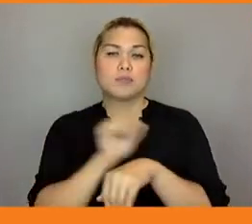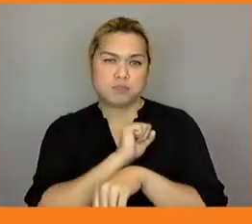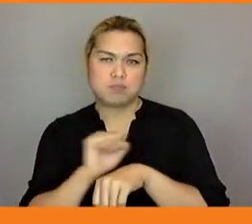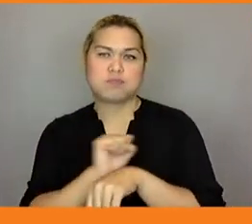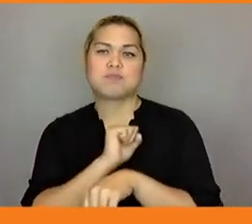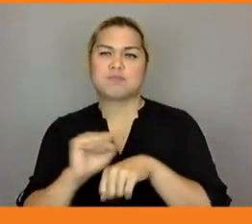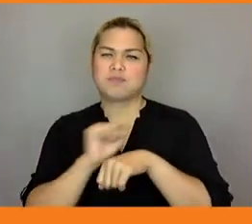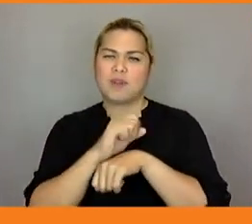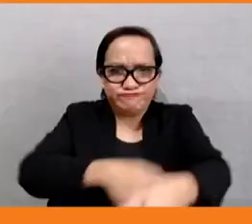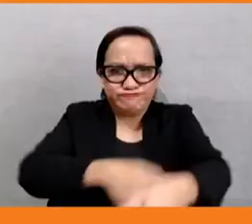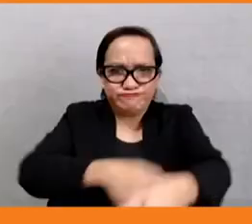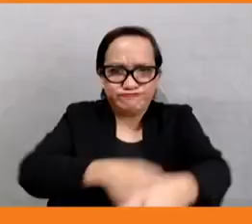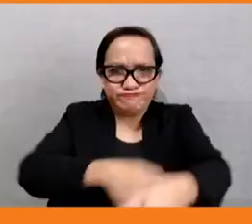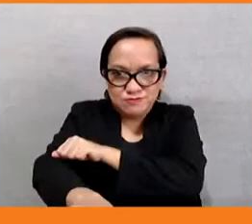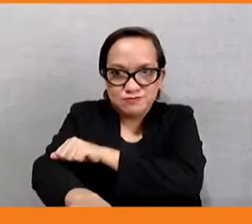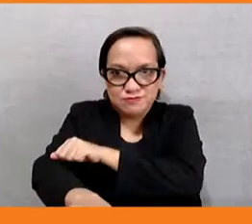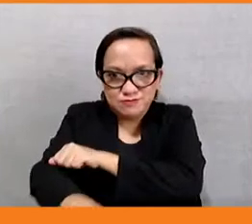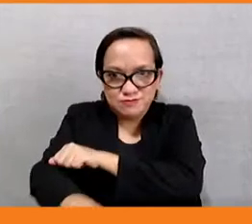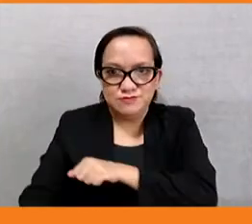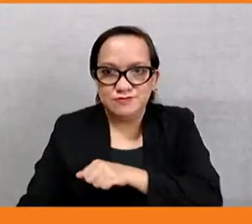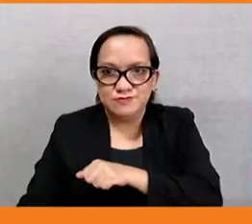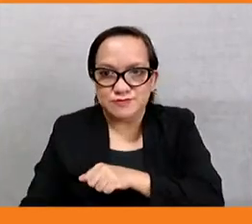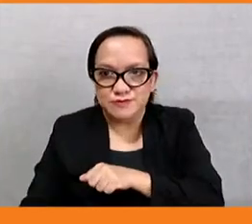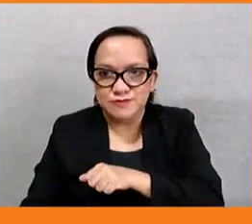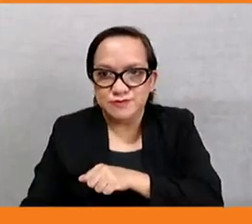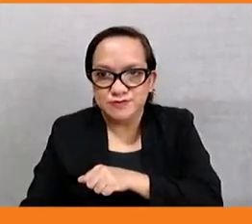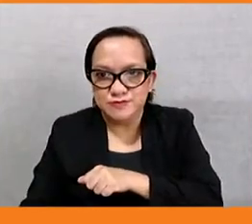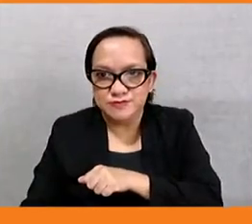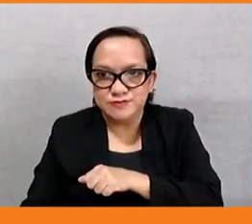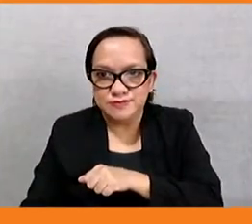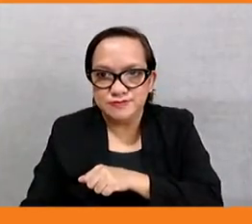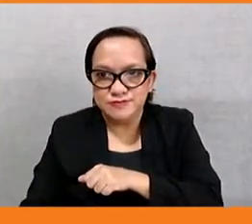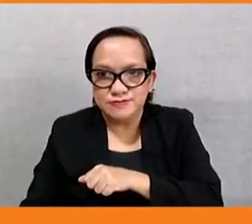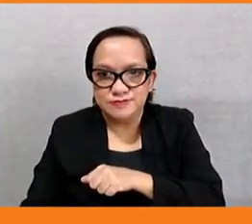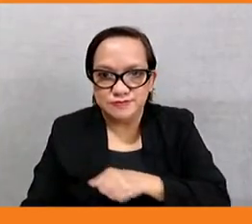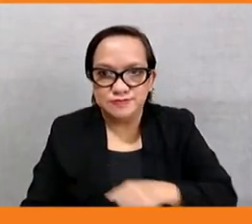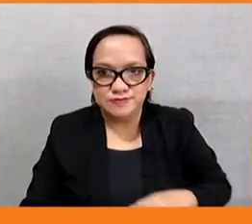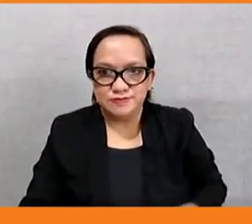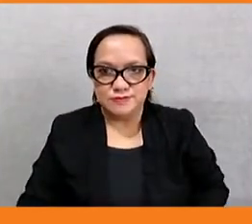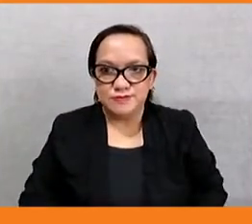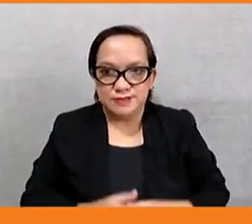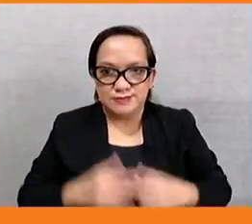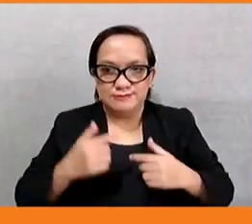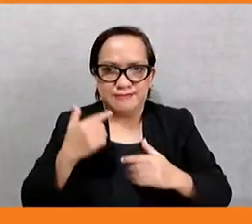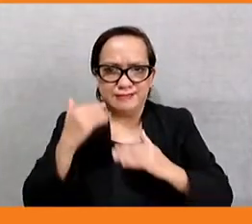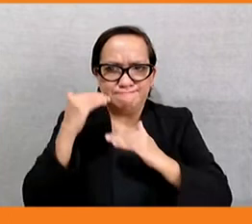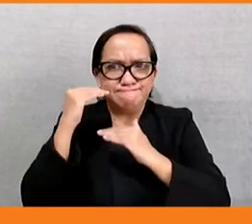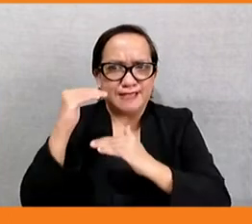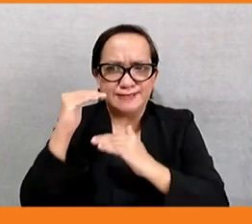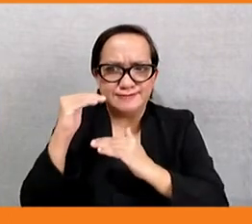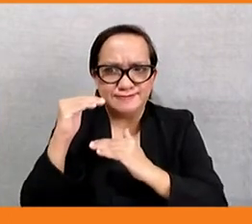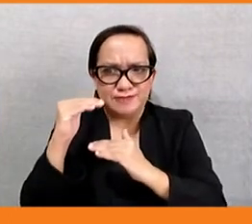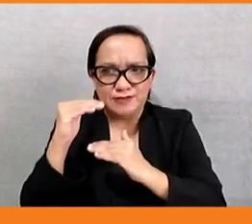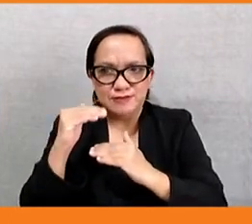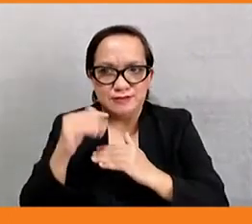monitoring and compliance review is a bit more limited than for safeguard requirements, as it is done